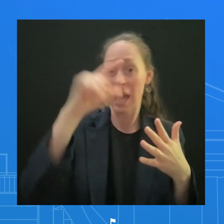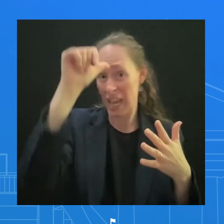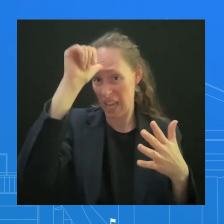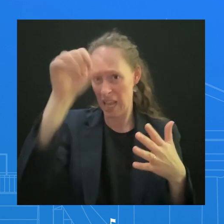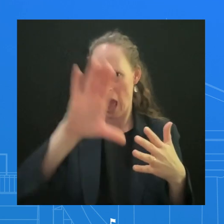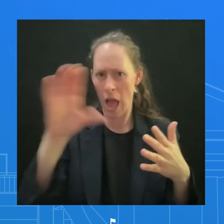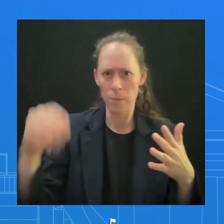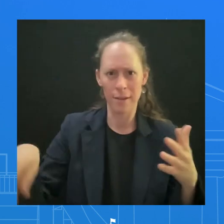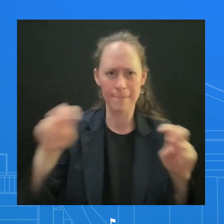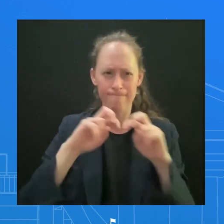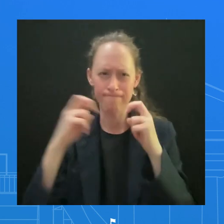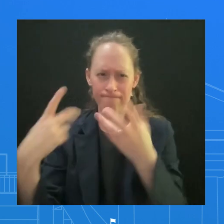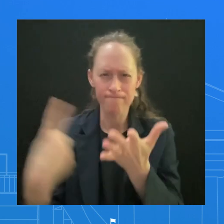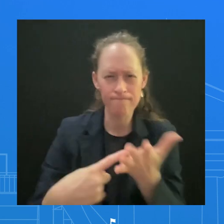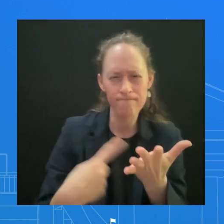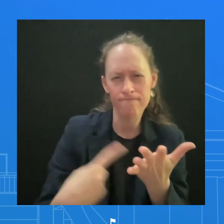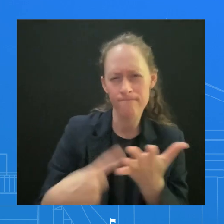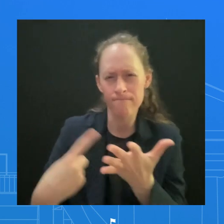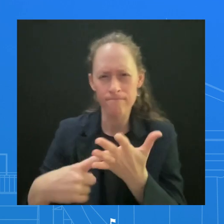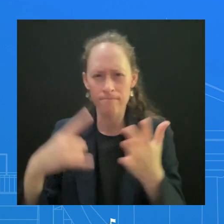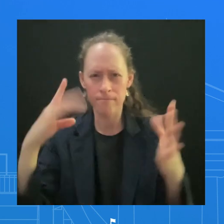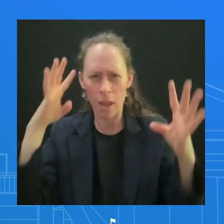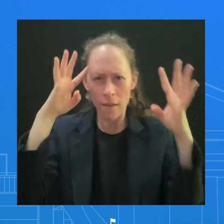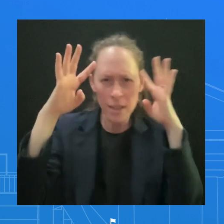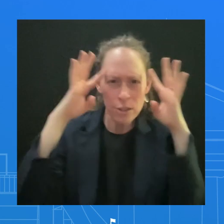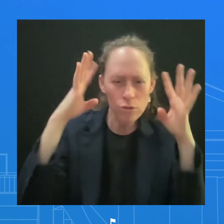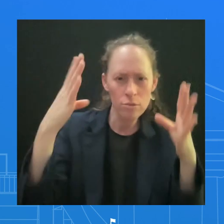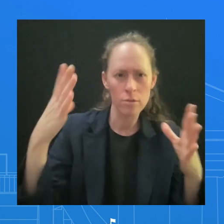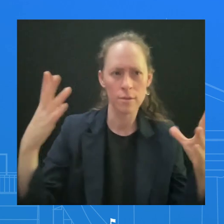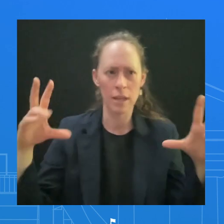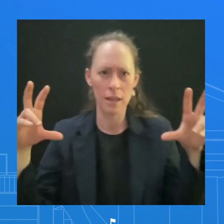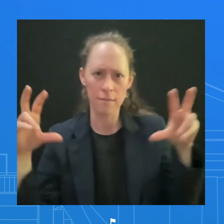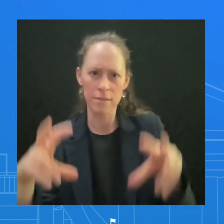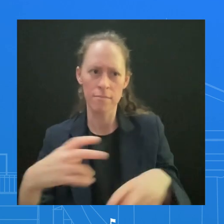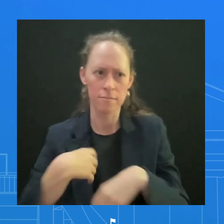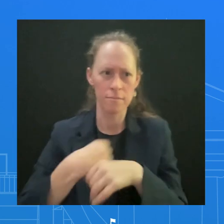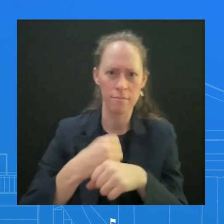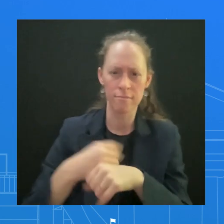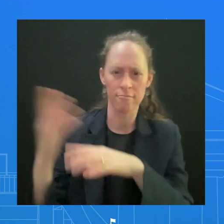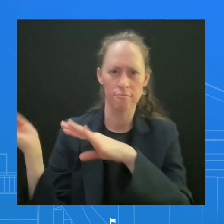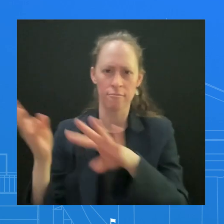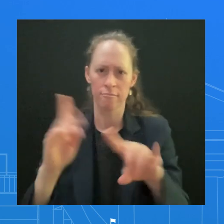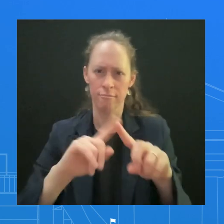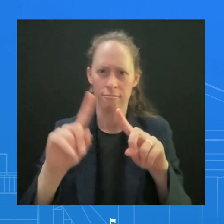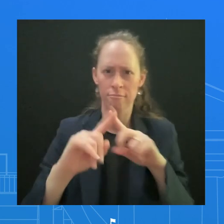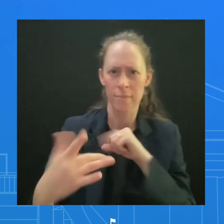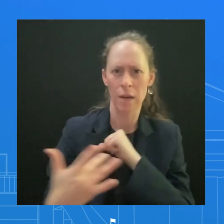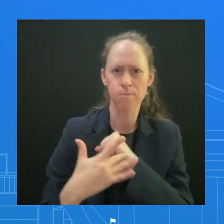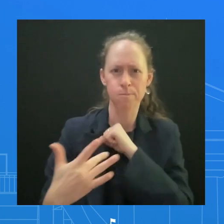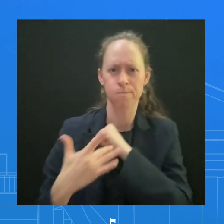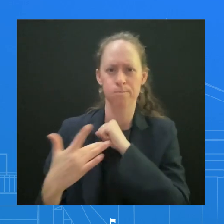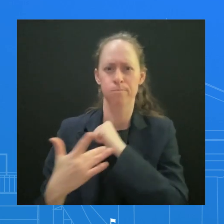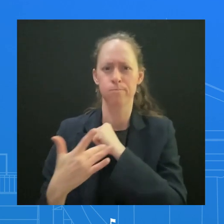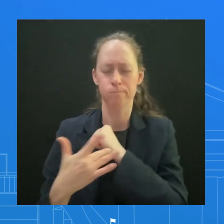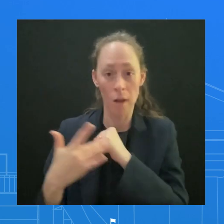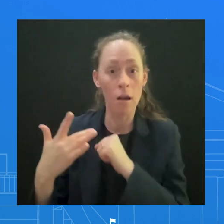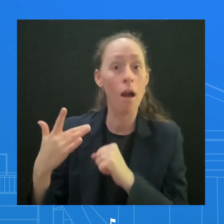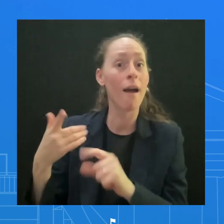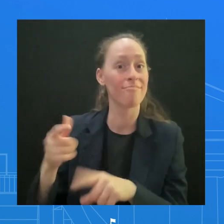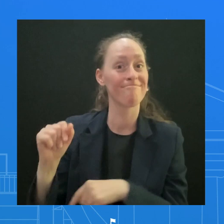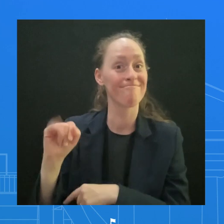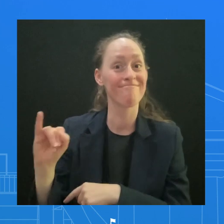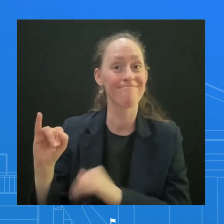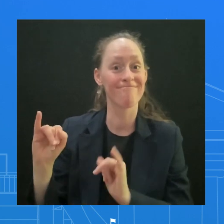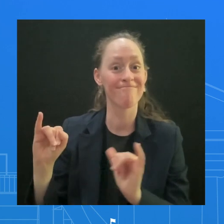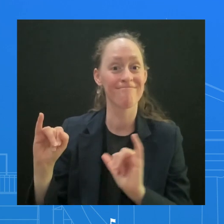and manufacturing in a variety of technology sectors, including artificial intelligence, semiconductors, and space. And